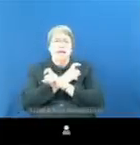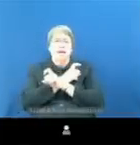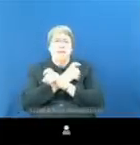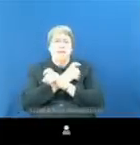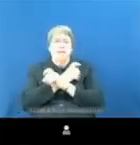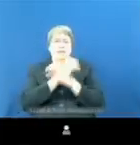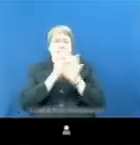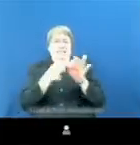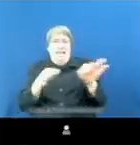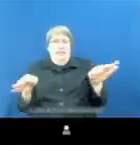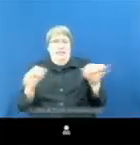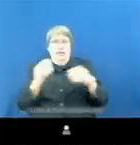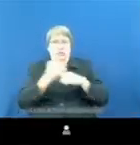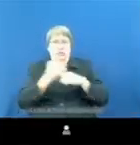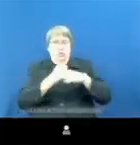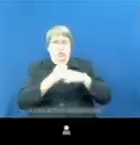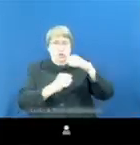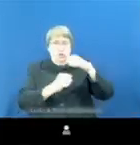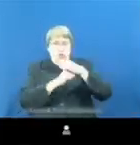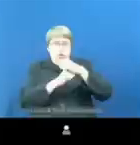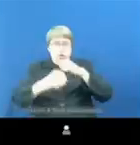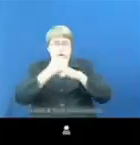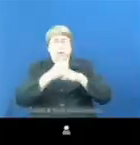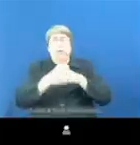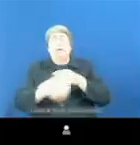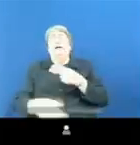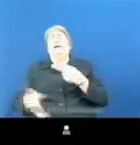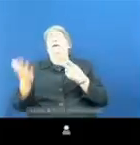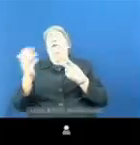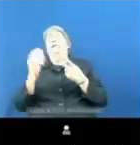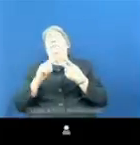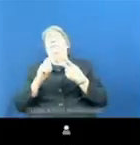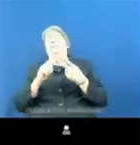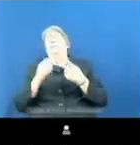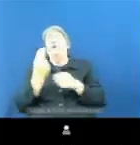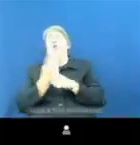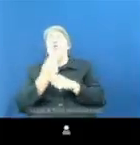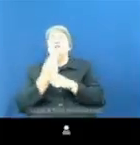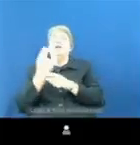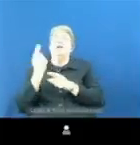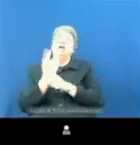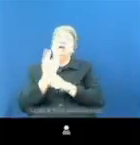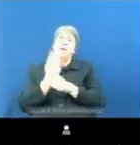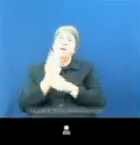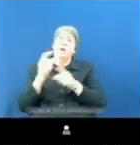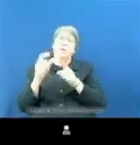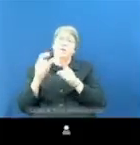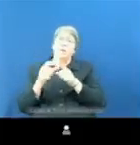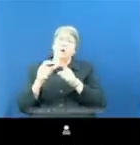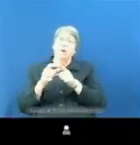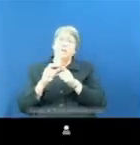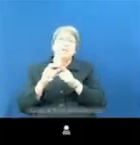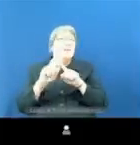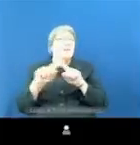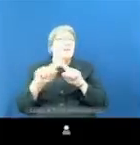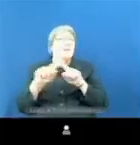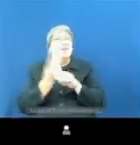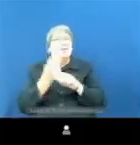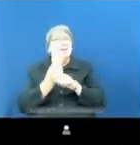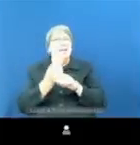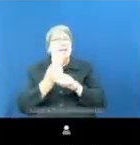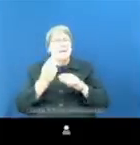sentence structure to using common words, but using them with an uncommon meaning.